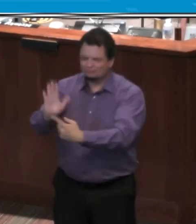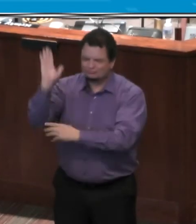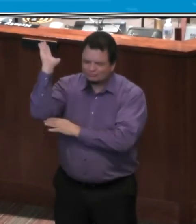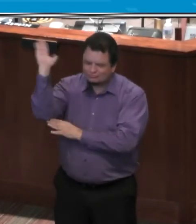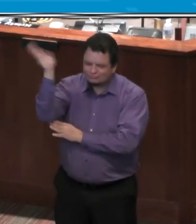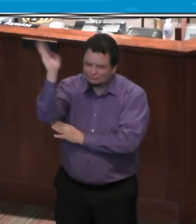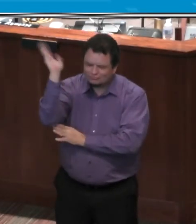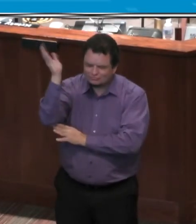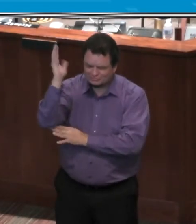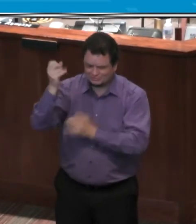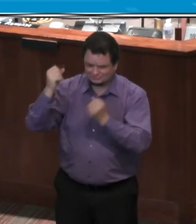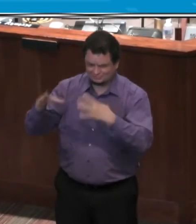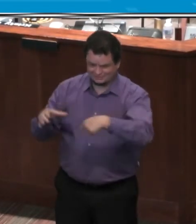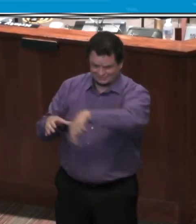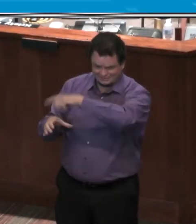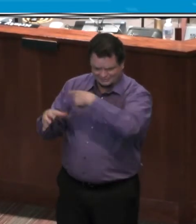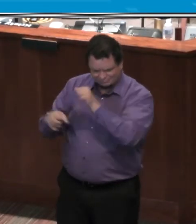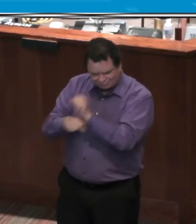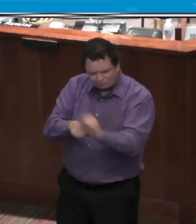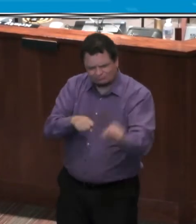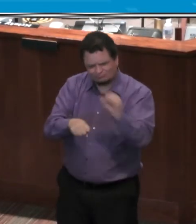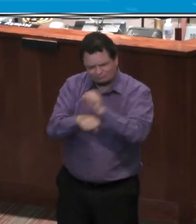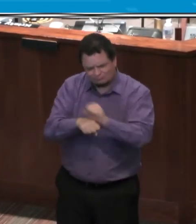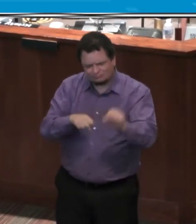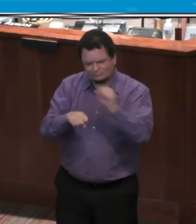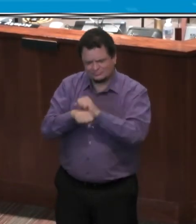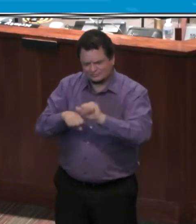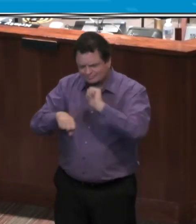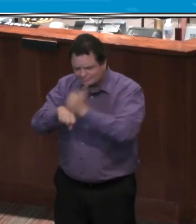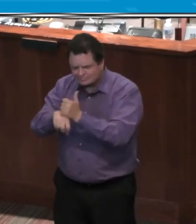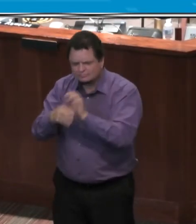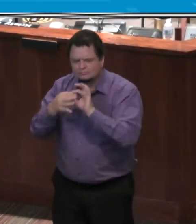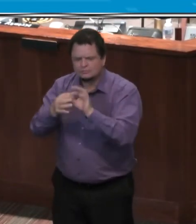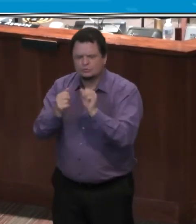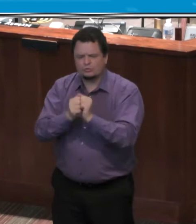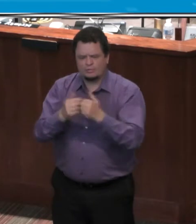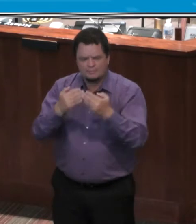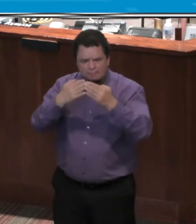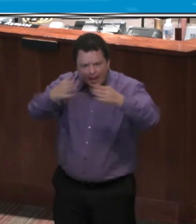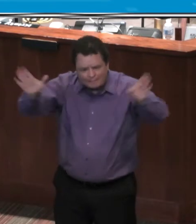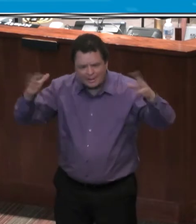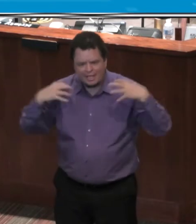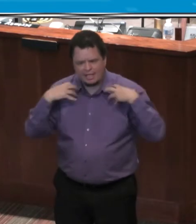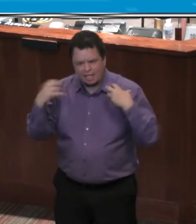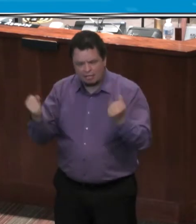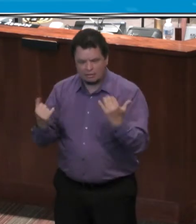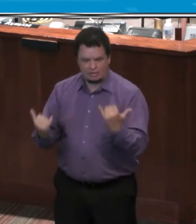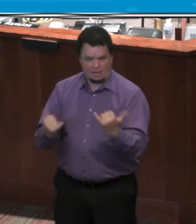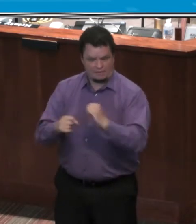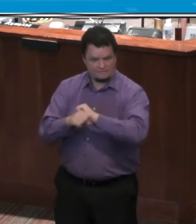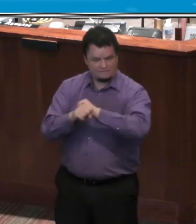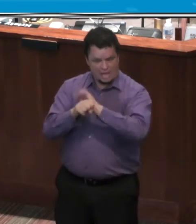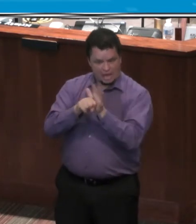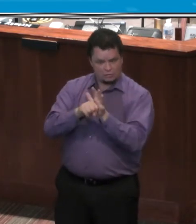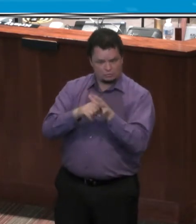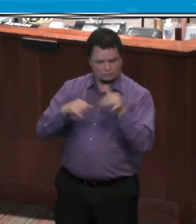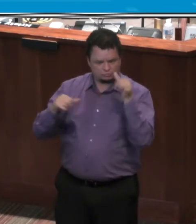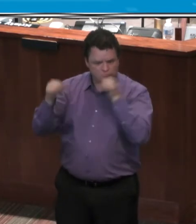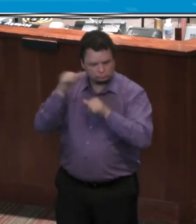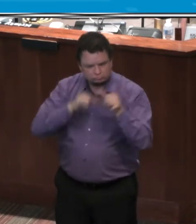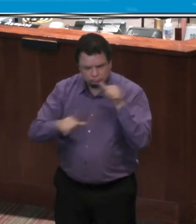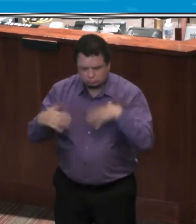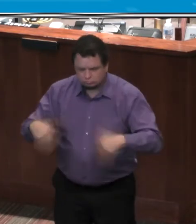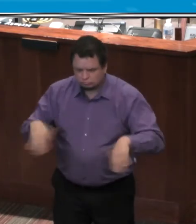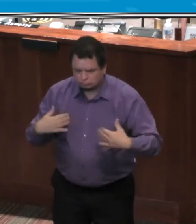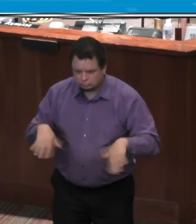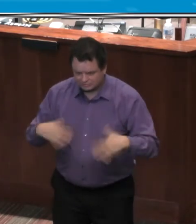health. COVID is dominating. However, there are efforts that still continue that the